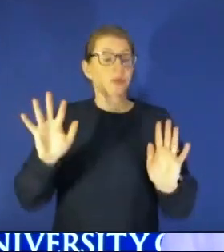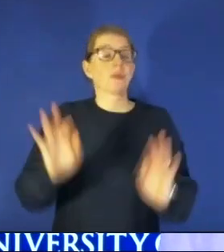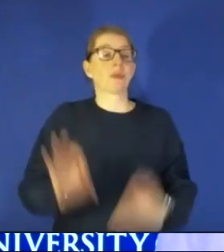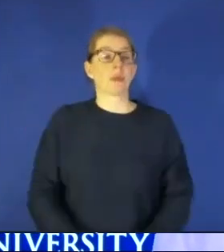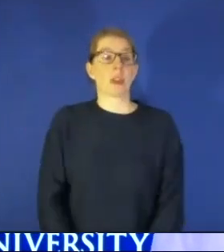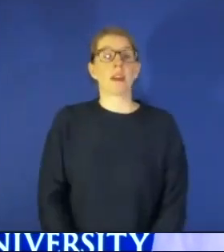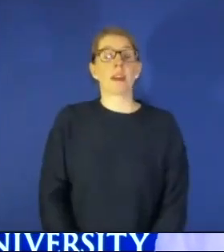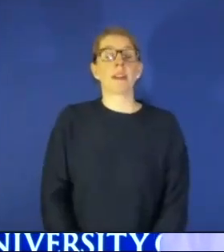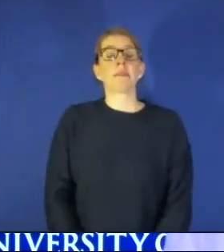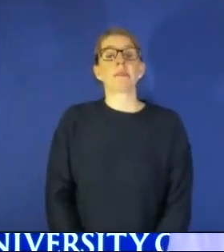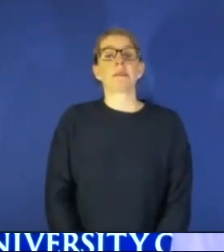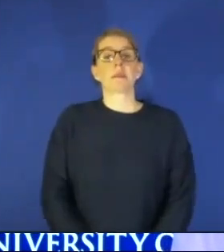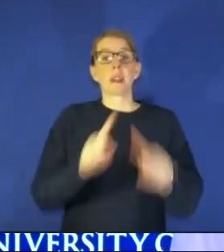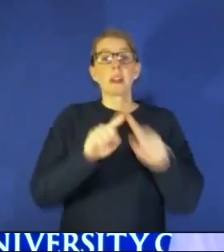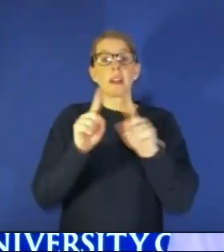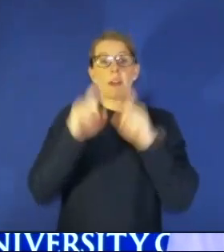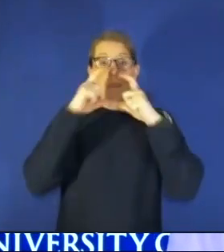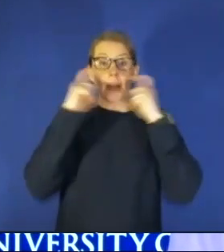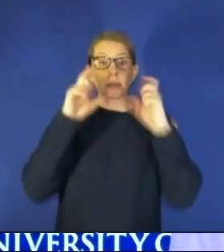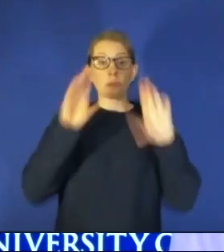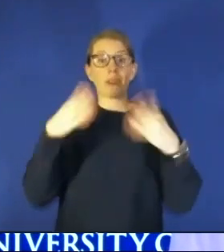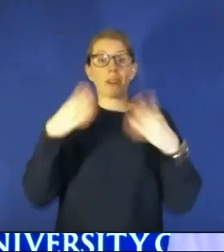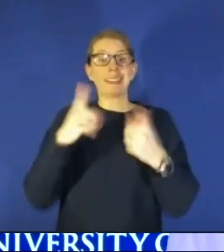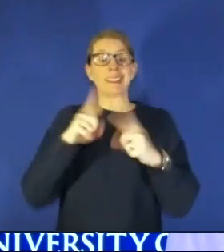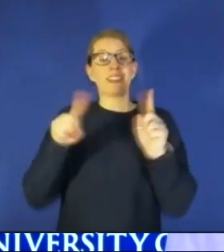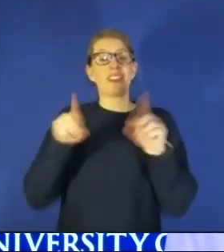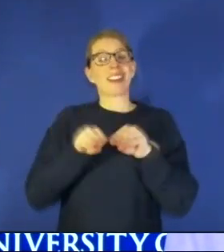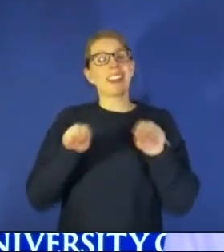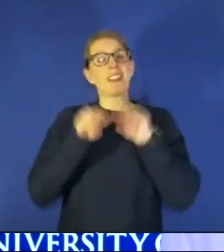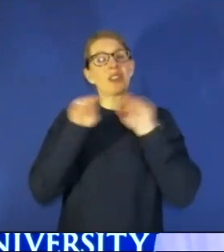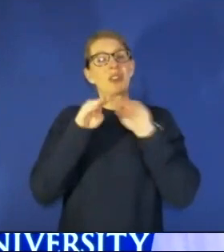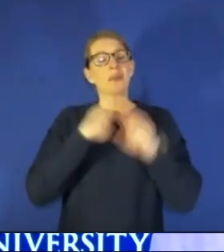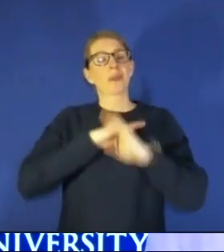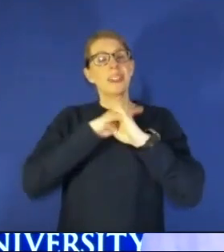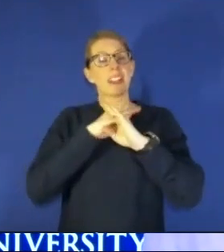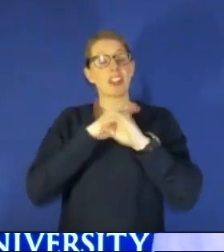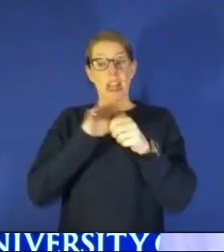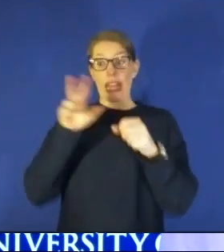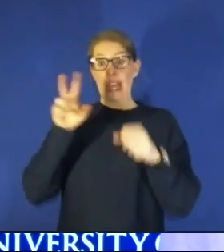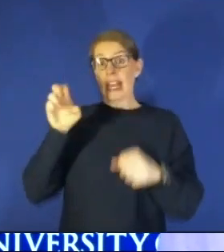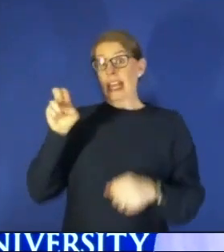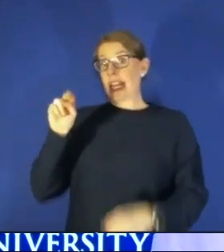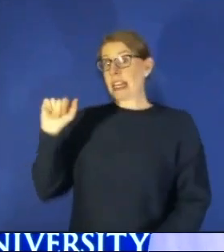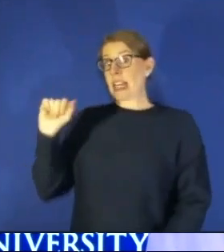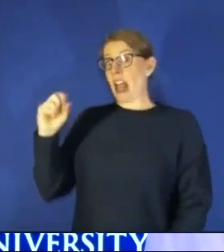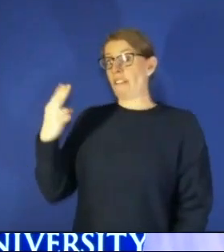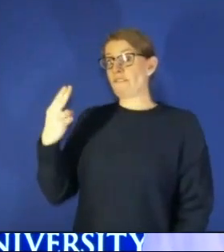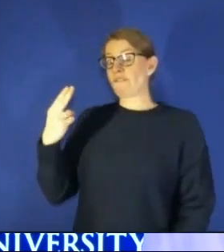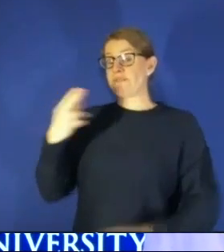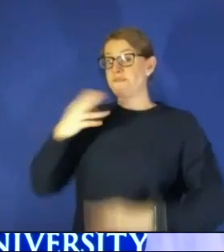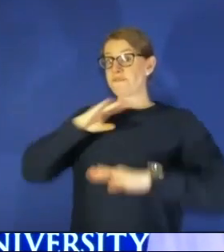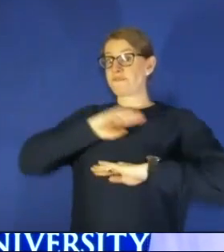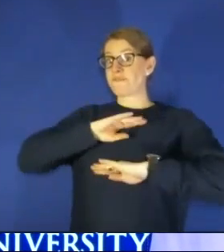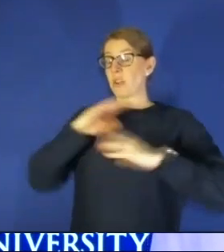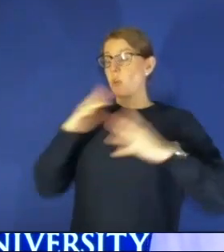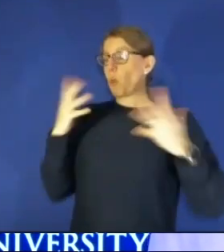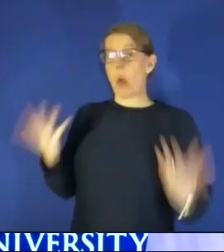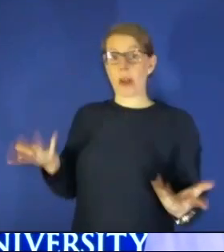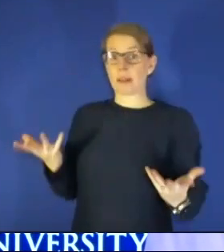different masks provide different protection. I think we have to define what is enough. We know that certainly the N95